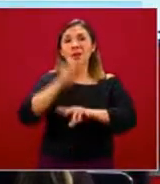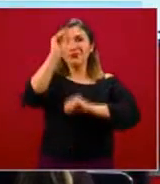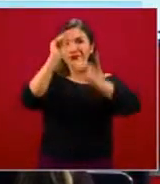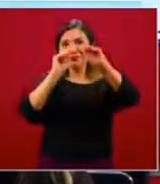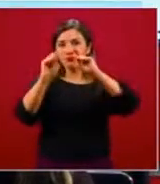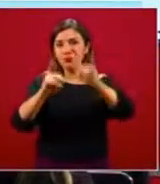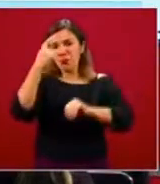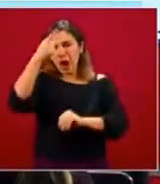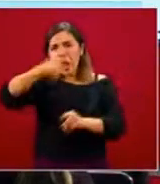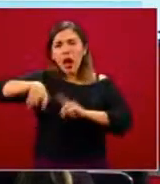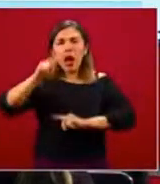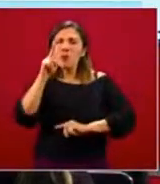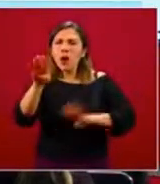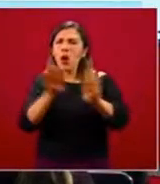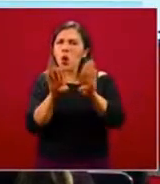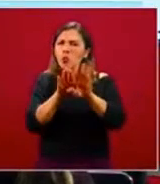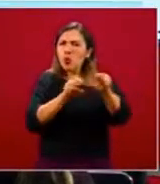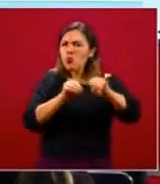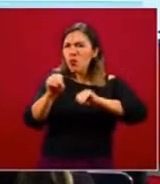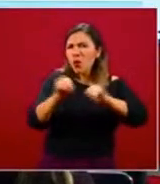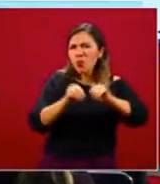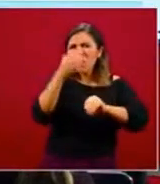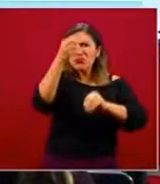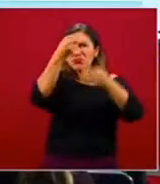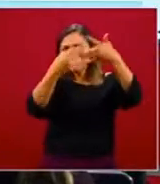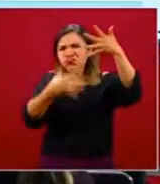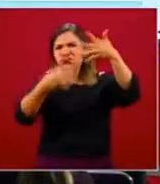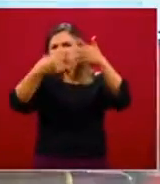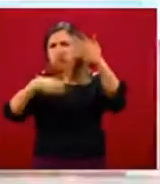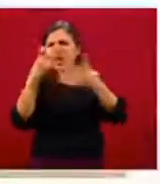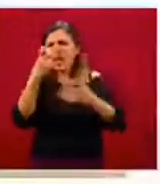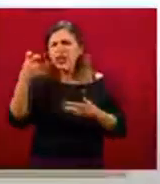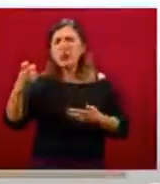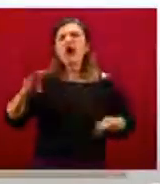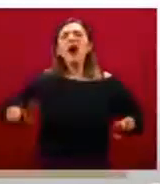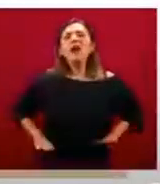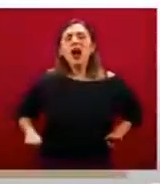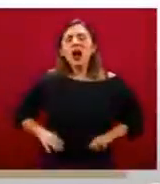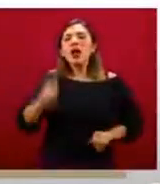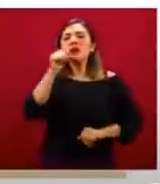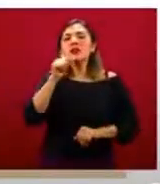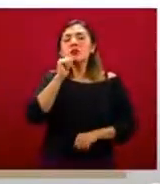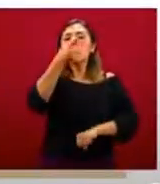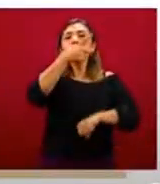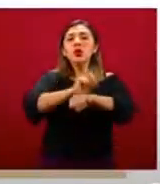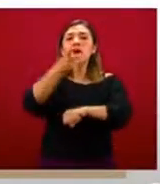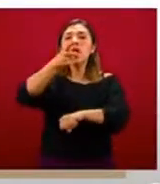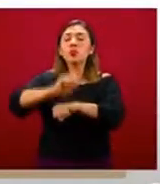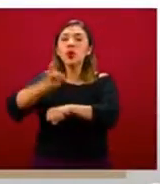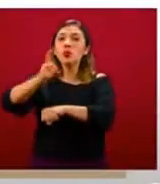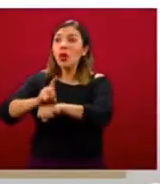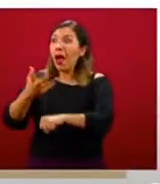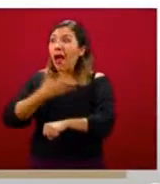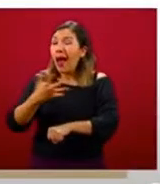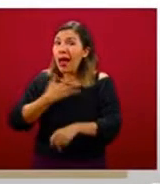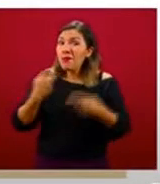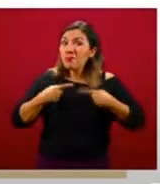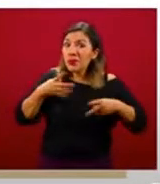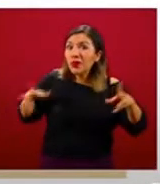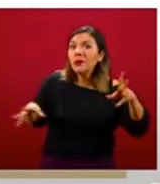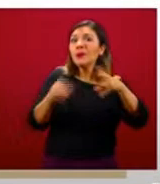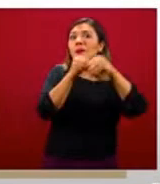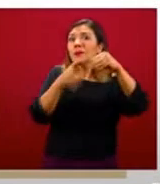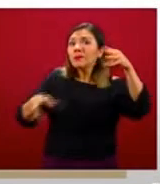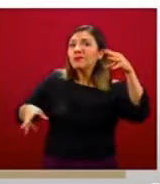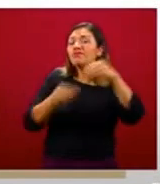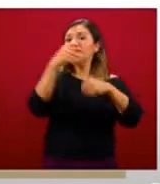new colors. So we can see how this burden is moving. This is cumulative burden